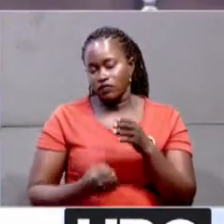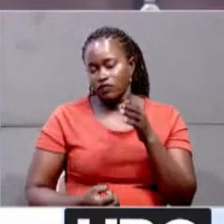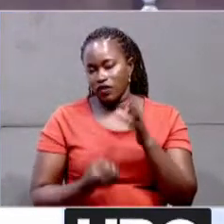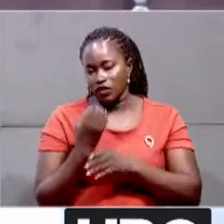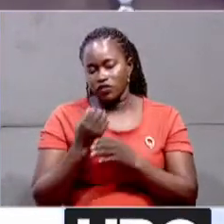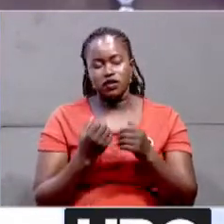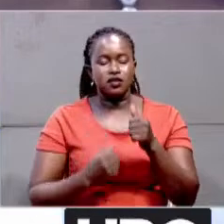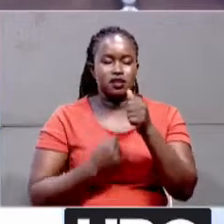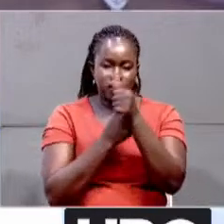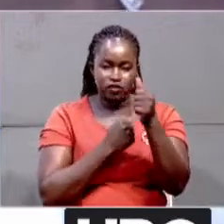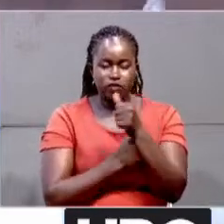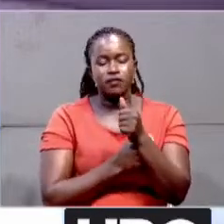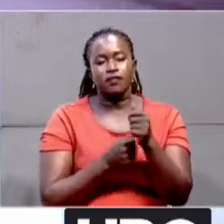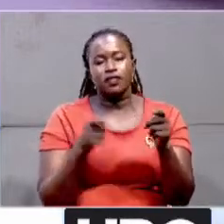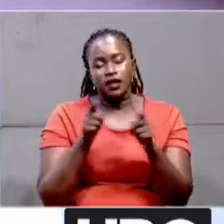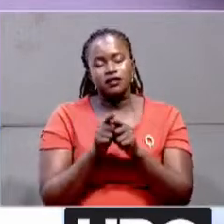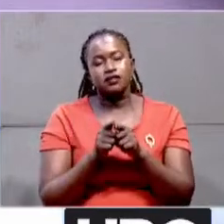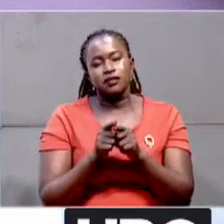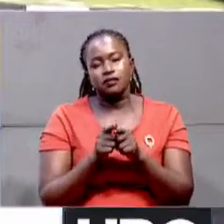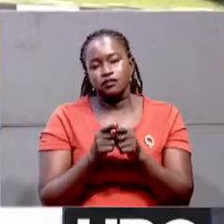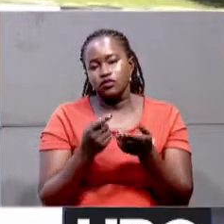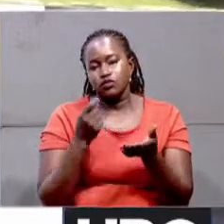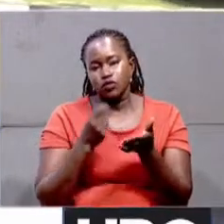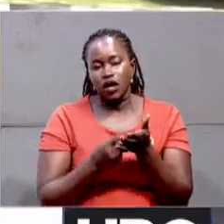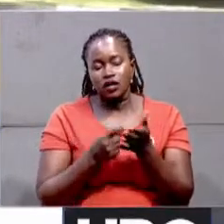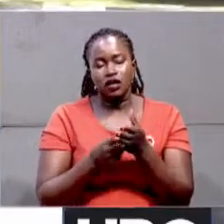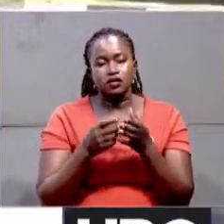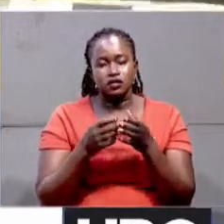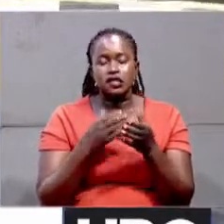quest for increased export.